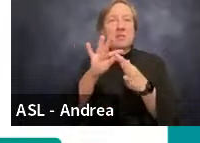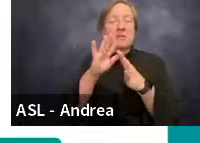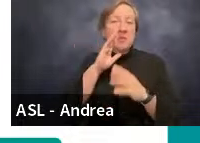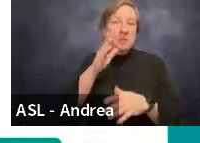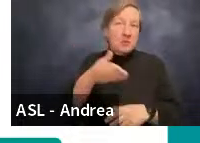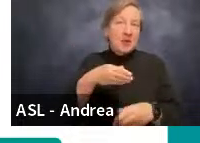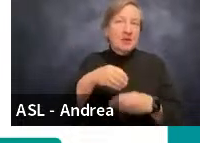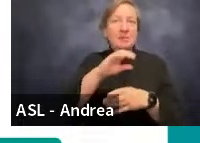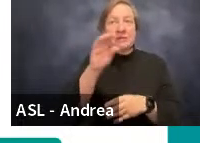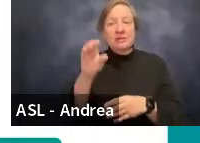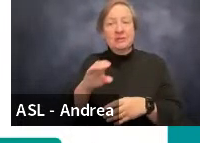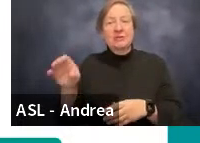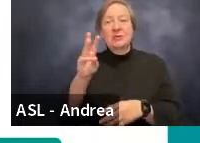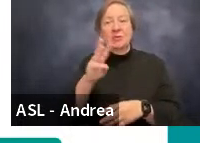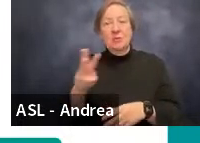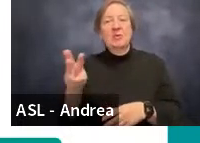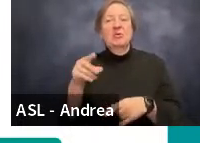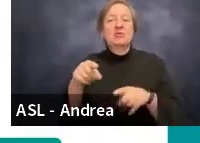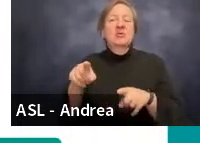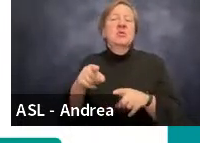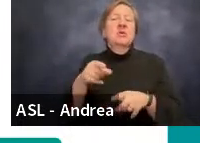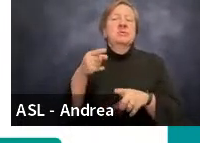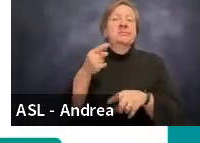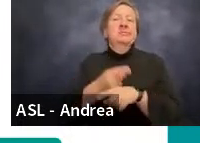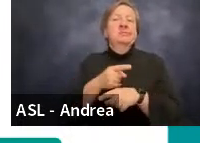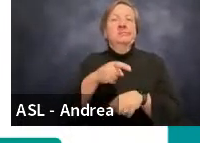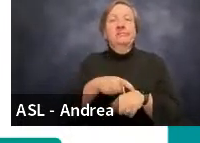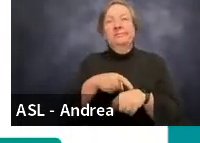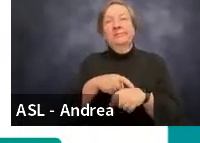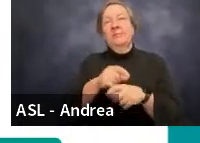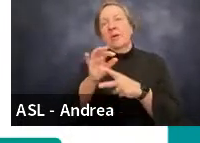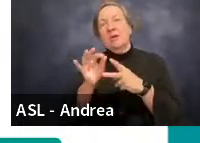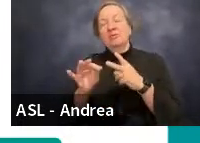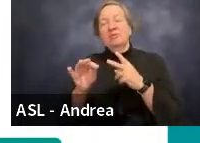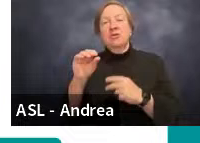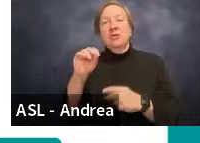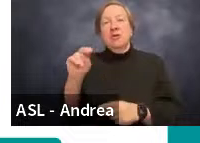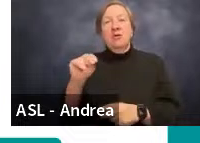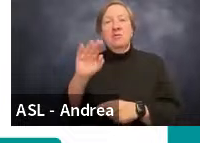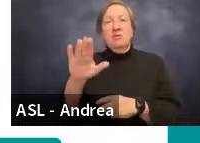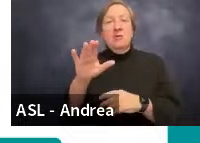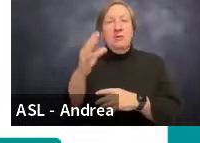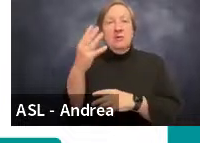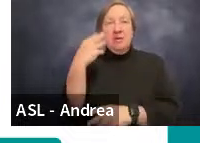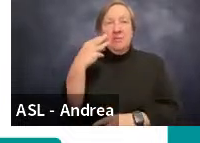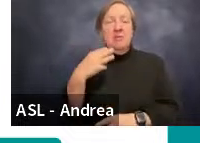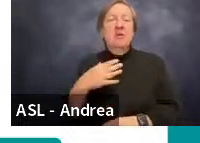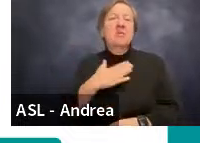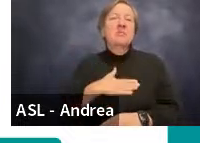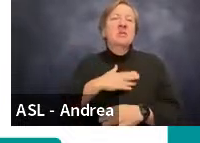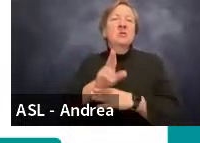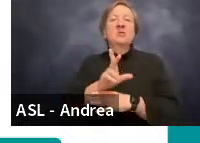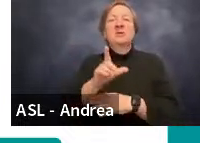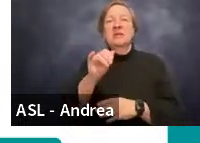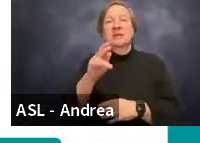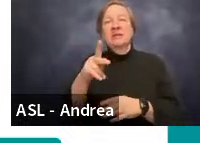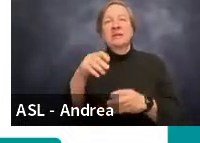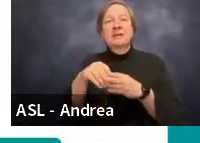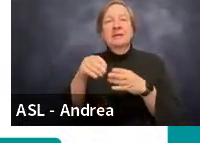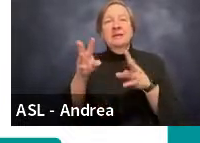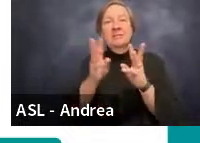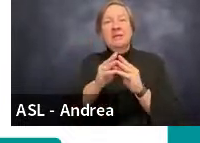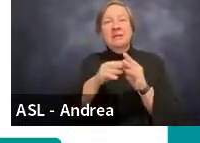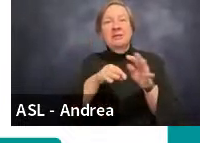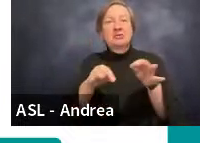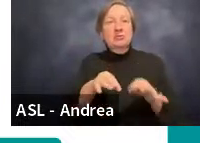Zoom webinar during the designated time with the option to turn on your camera. Please use the link located in the meeting description